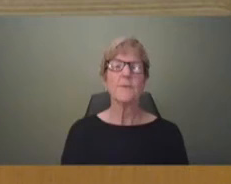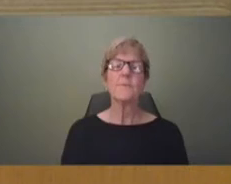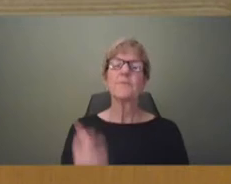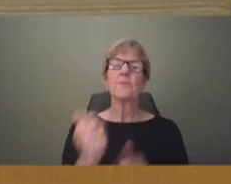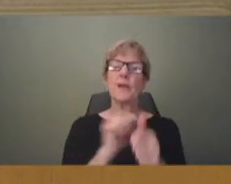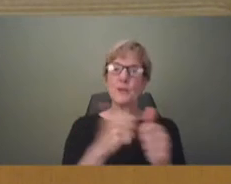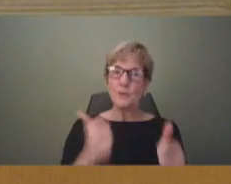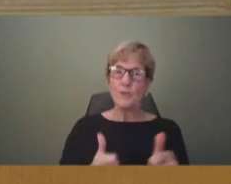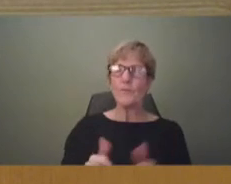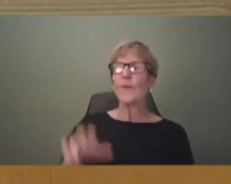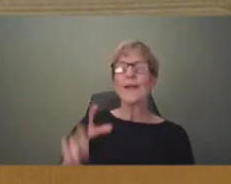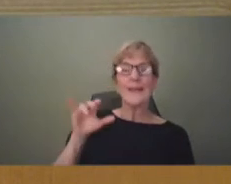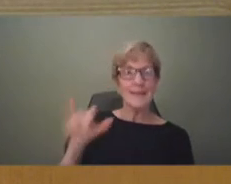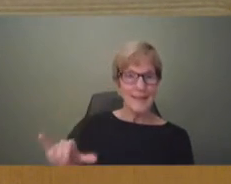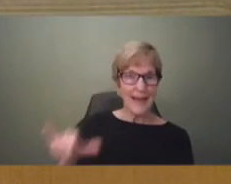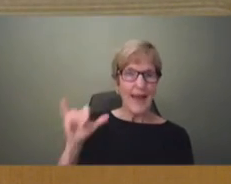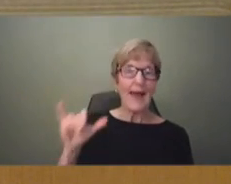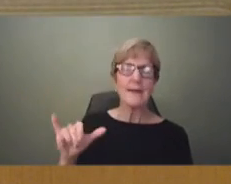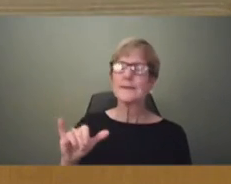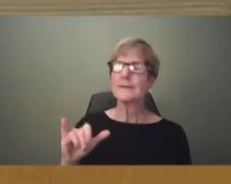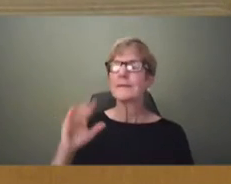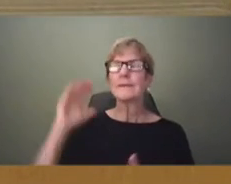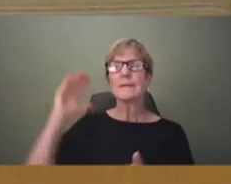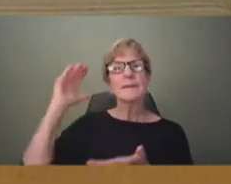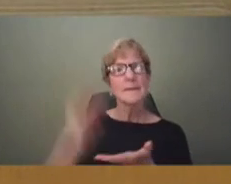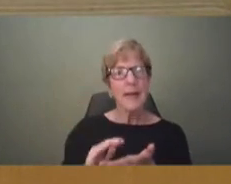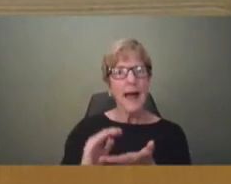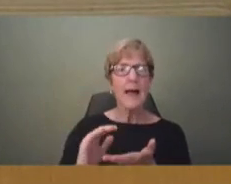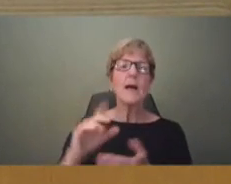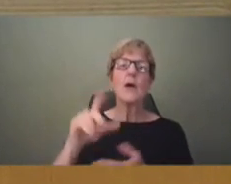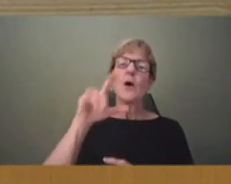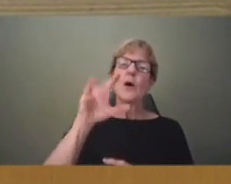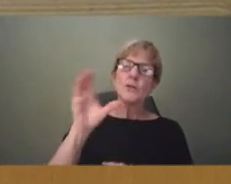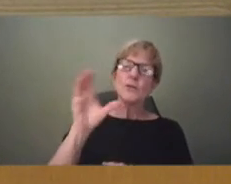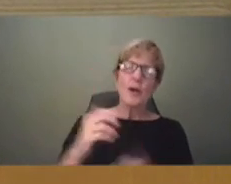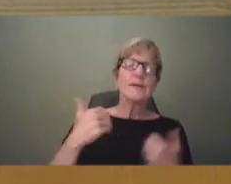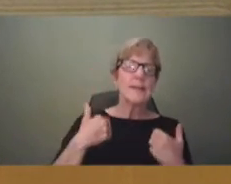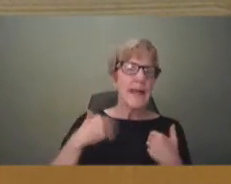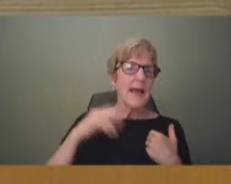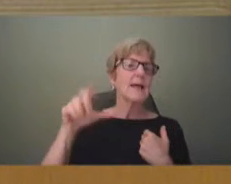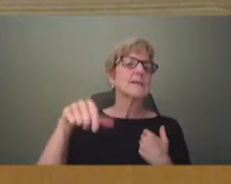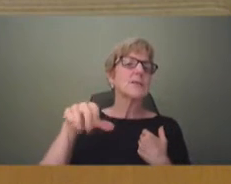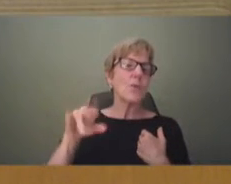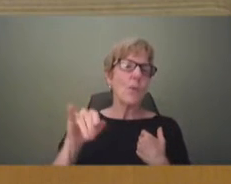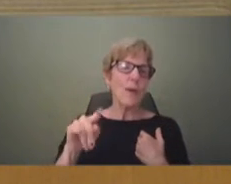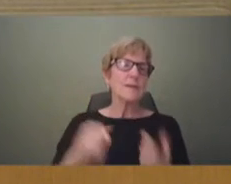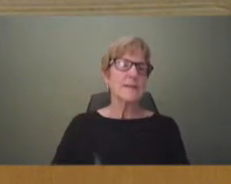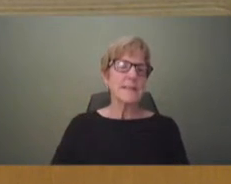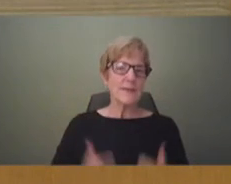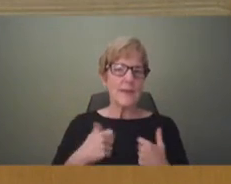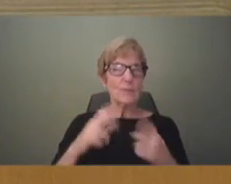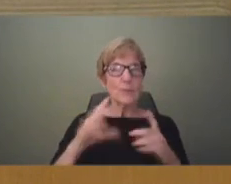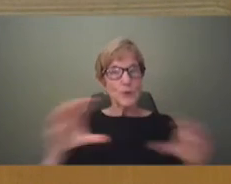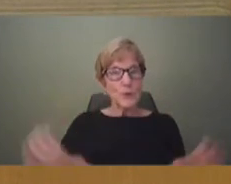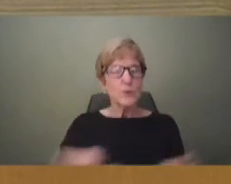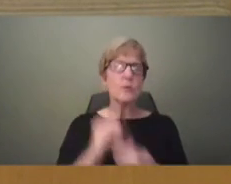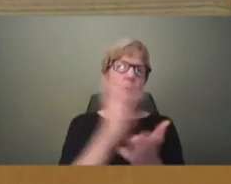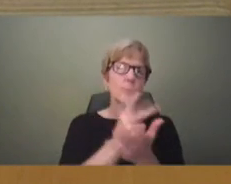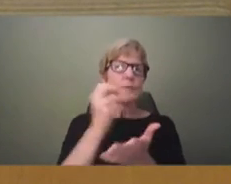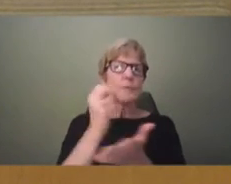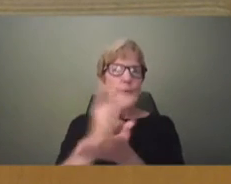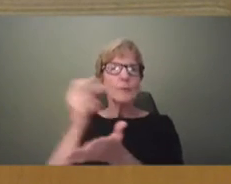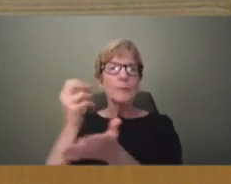that lack of quality of life Charlotte does have quality of life what you guys are doing by approving all those massive